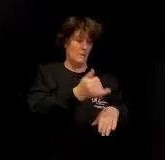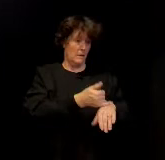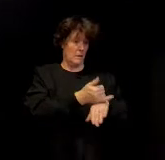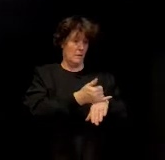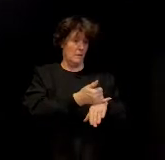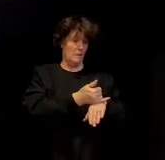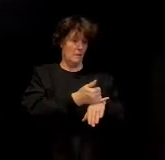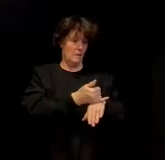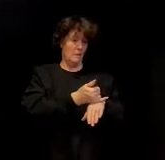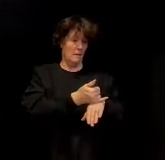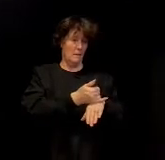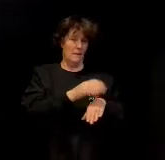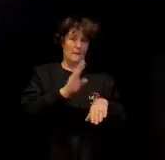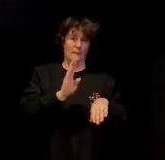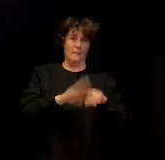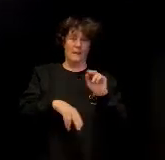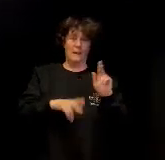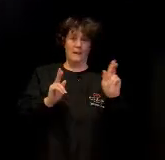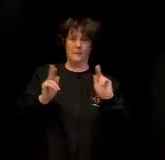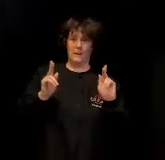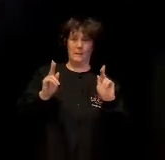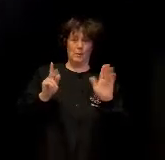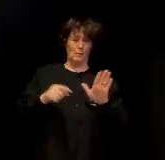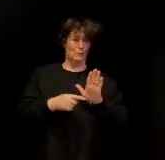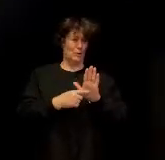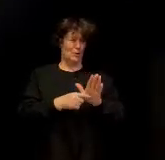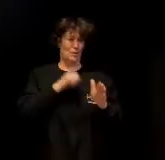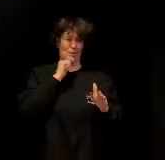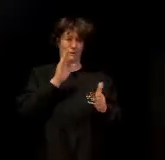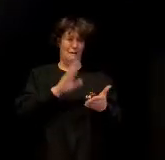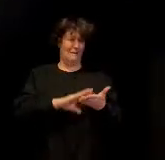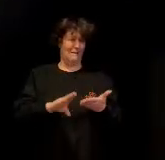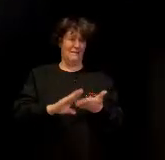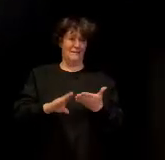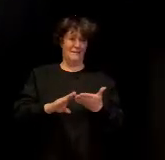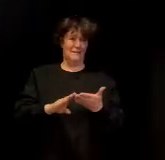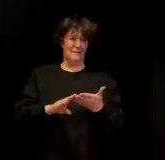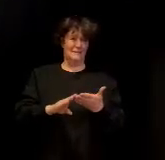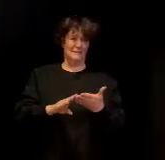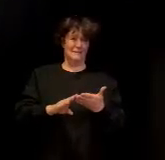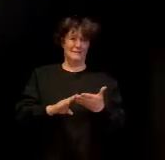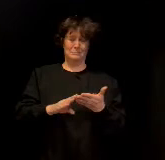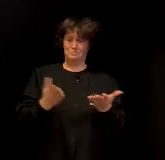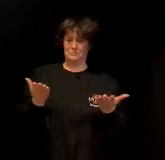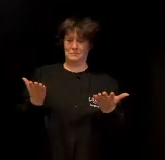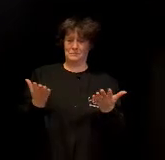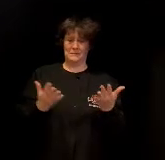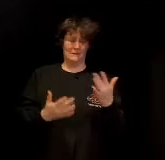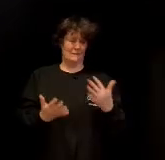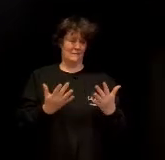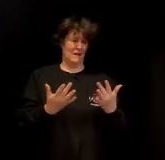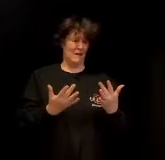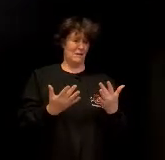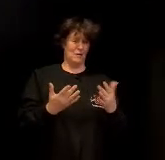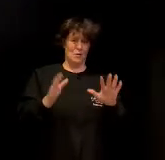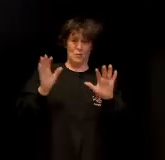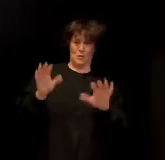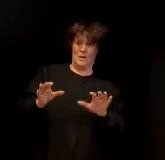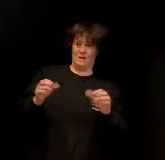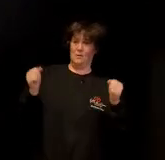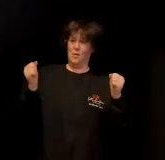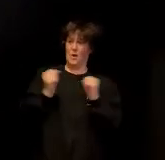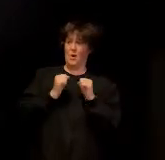barbarous people showed us no little kindness, for they kindled a fire and received us every one because of the present rain and because of the